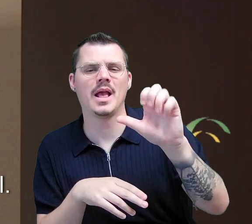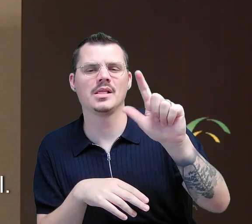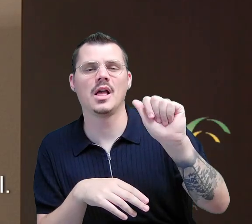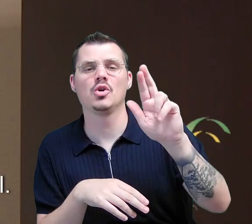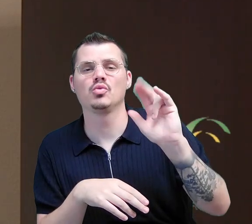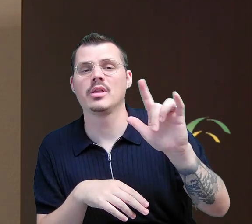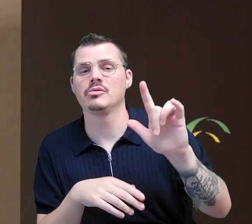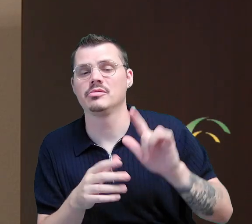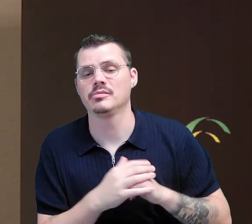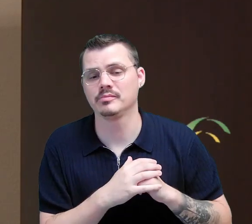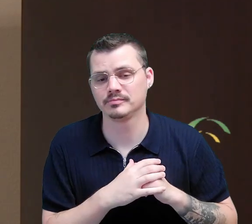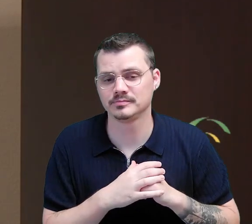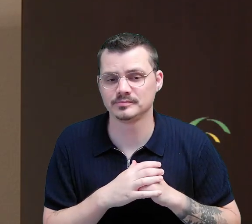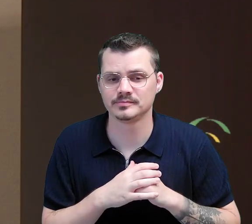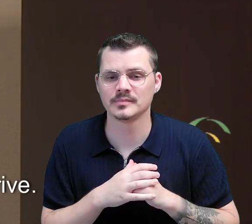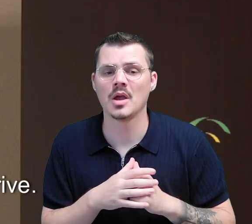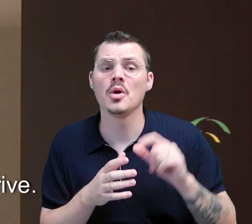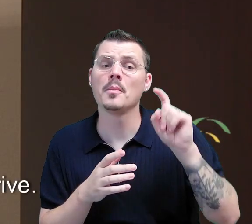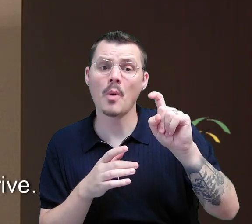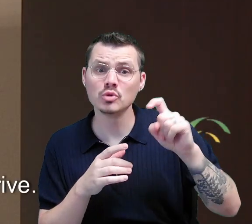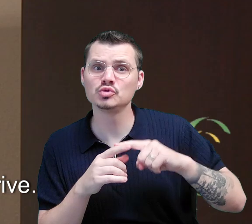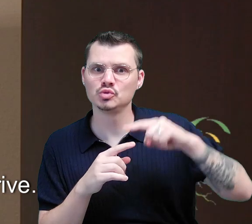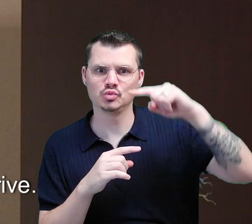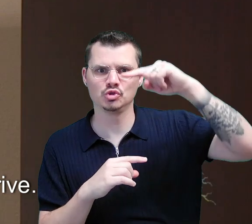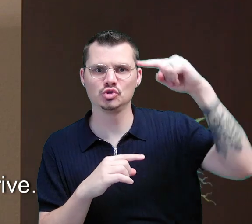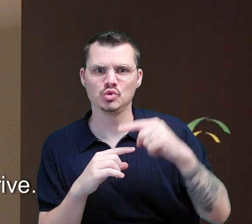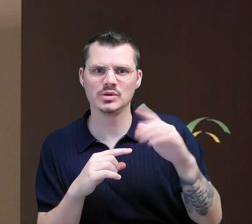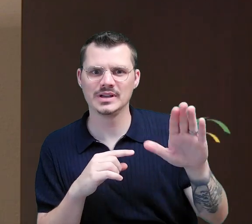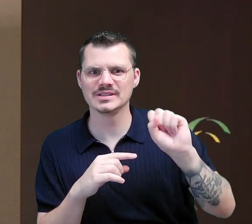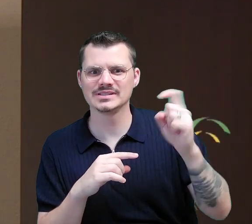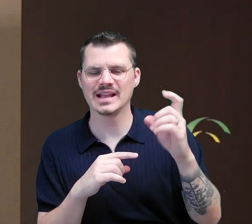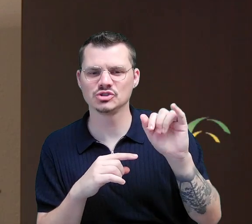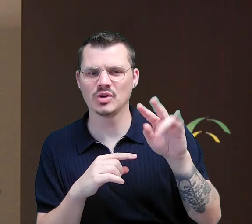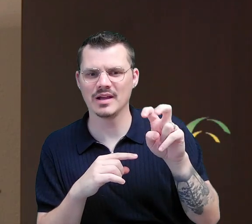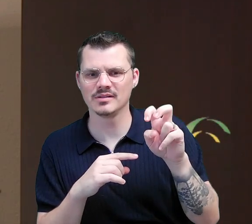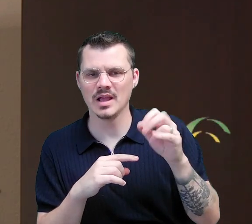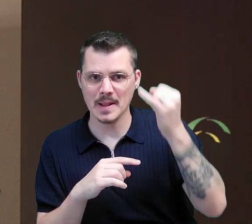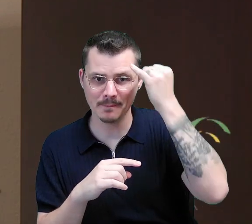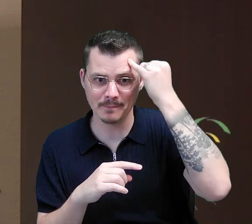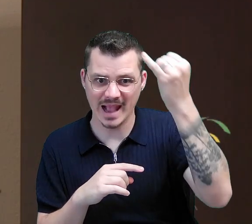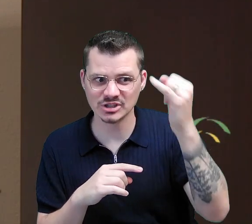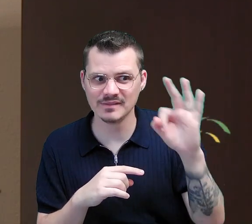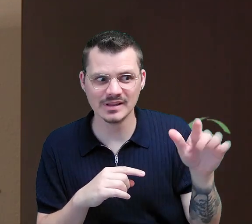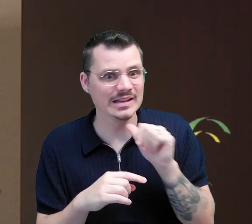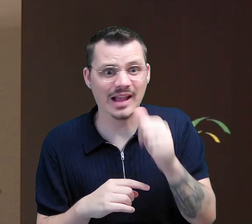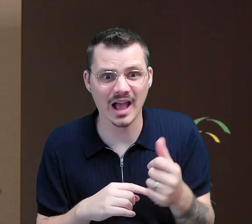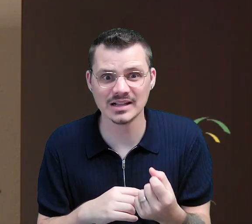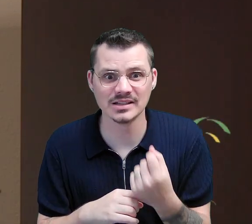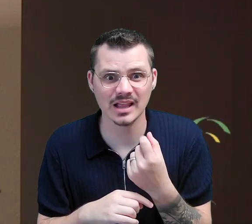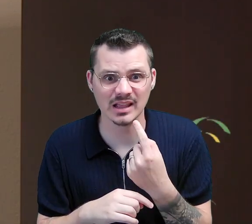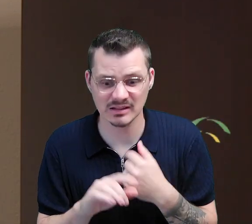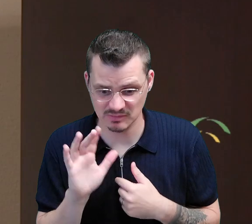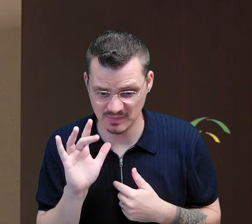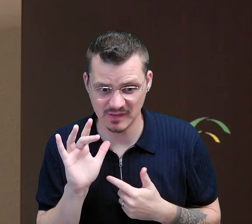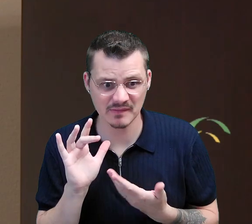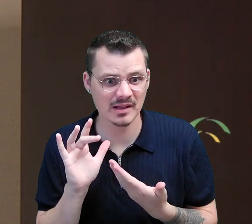called Meloril. It was supposed to reduce his sex drive. Imagine if he wasn't taking it.